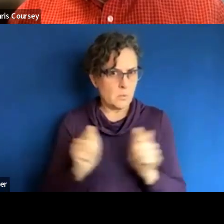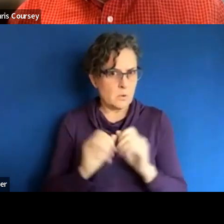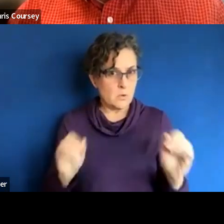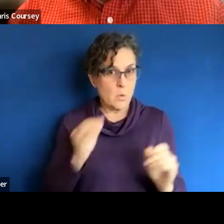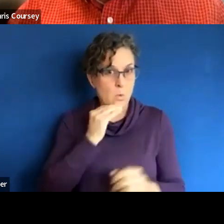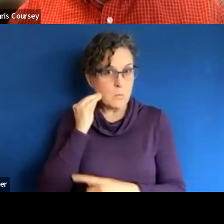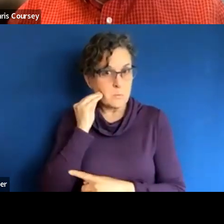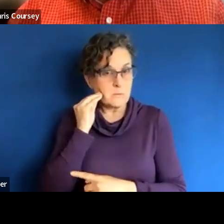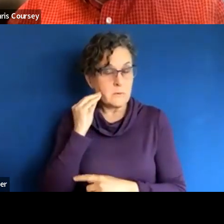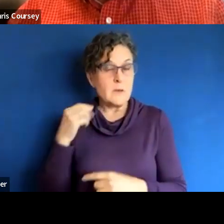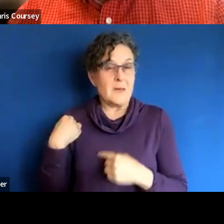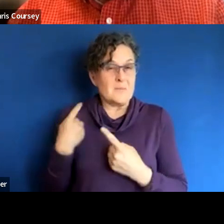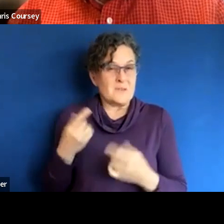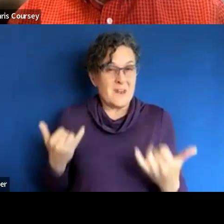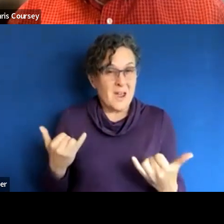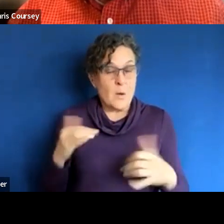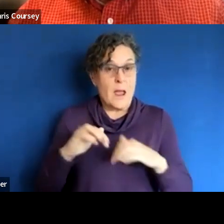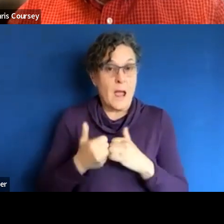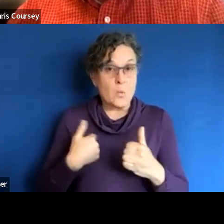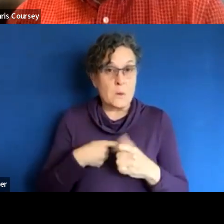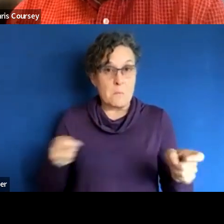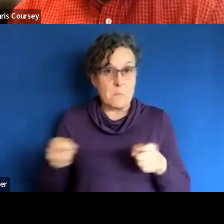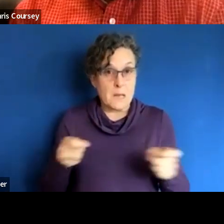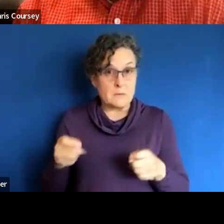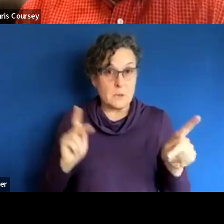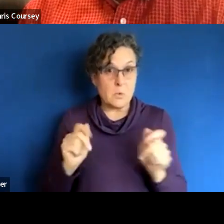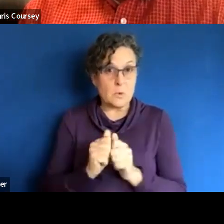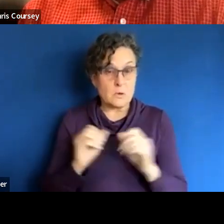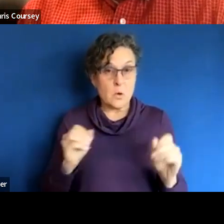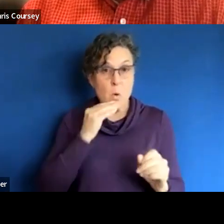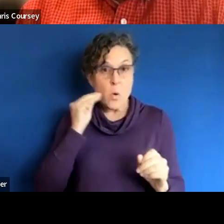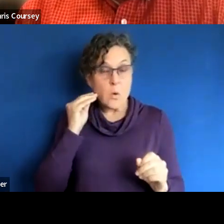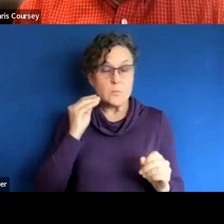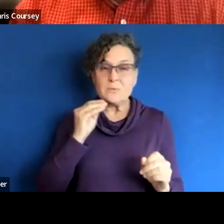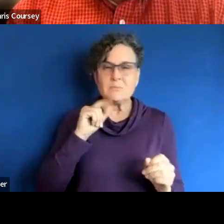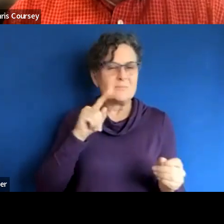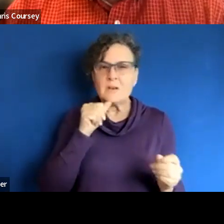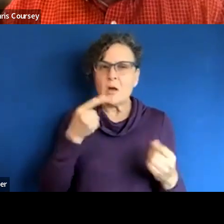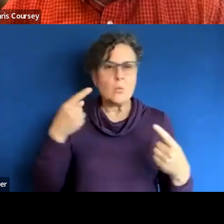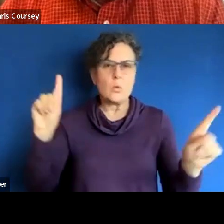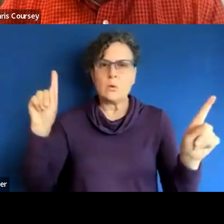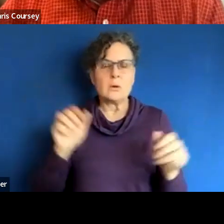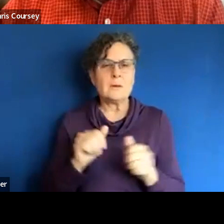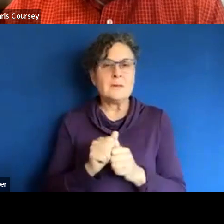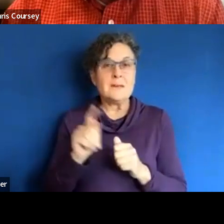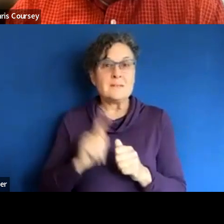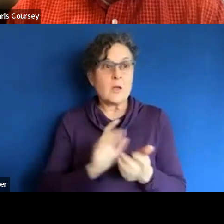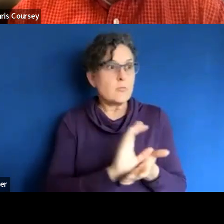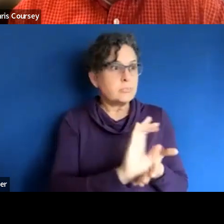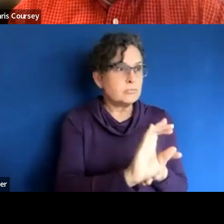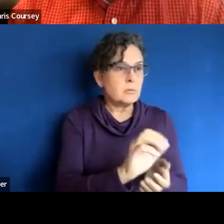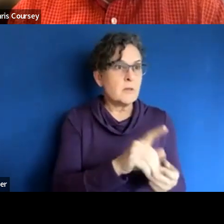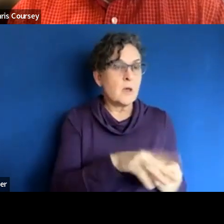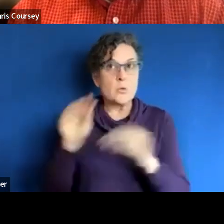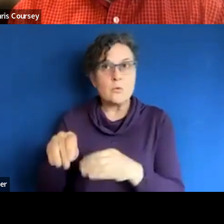that didn't work. It didn't make progress. I call it a whack-a-mole approach. And that's not how you deal with people's lives on the streets or people